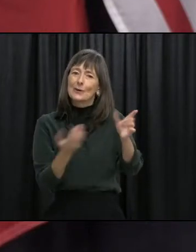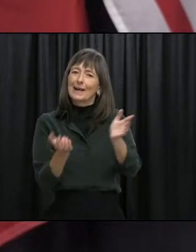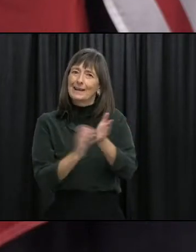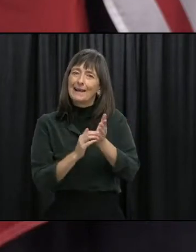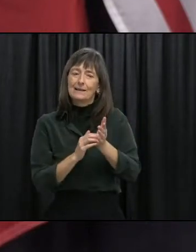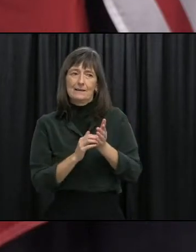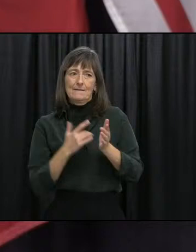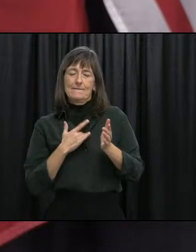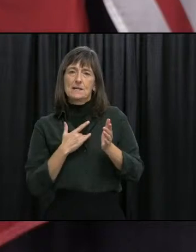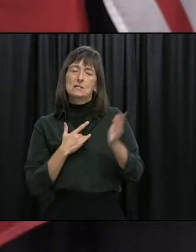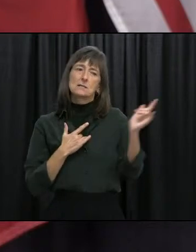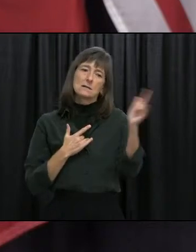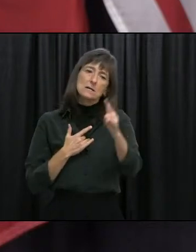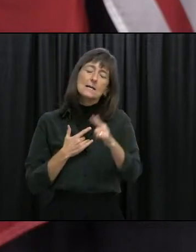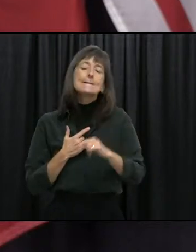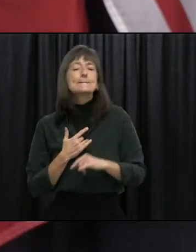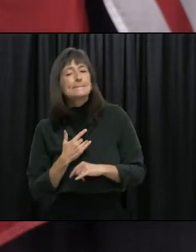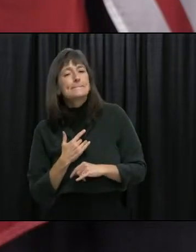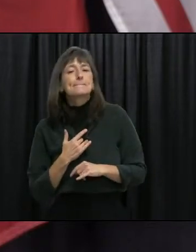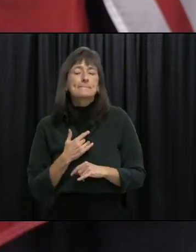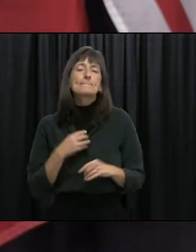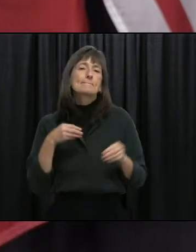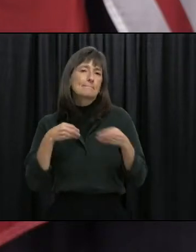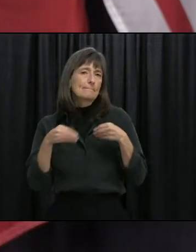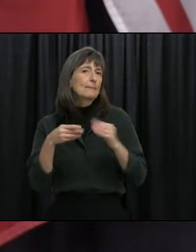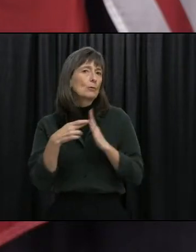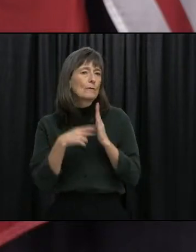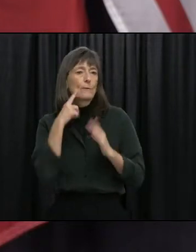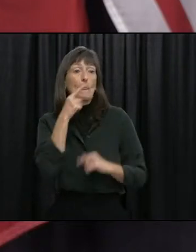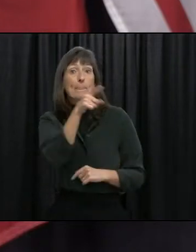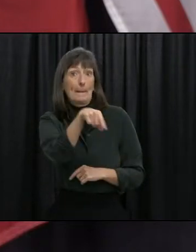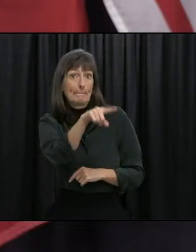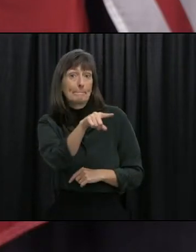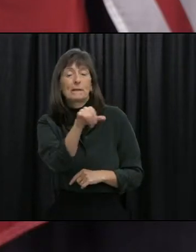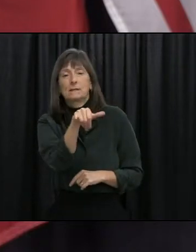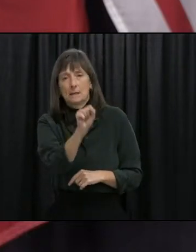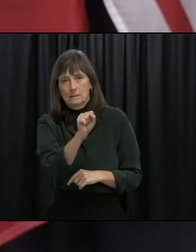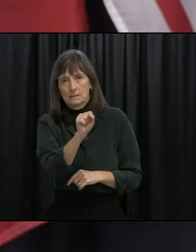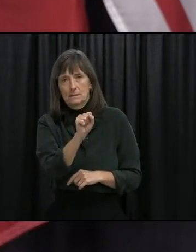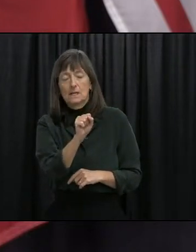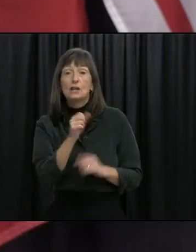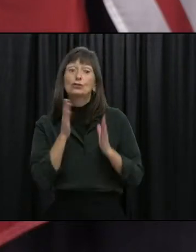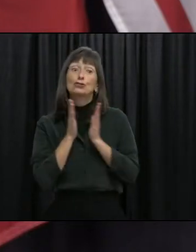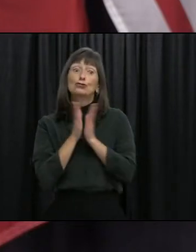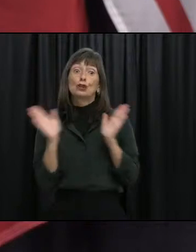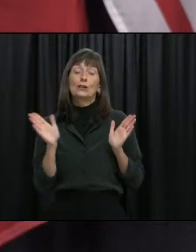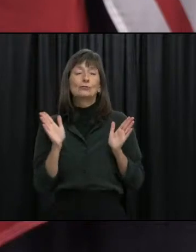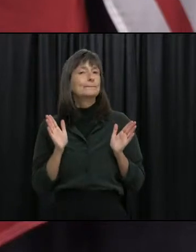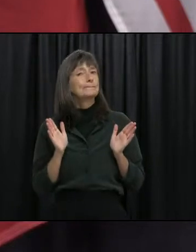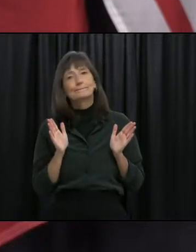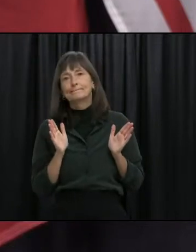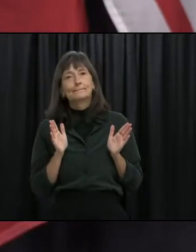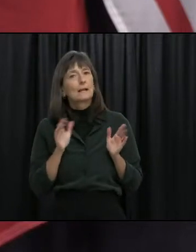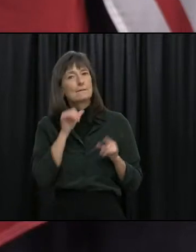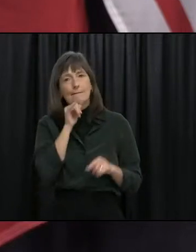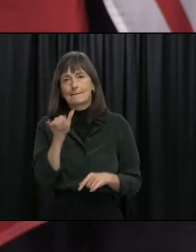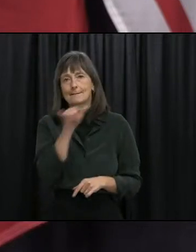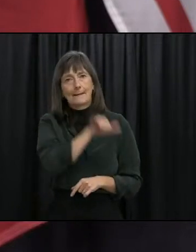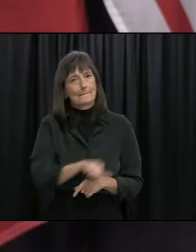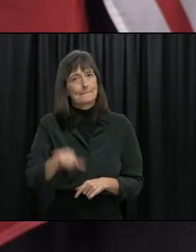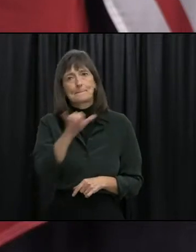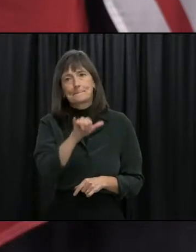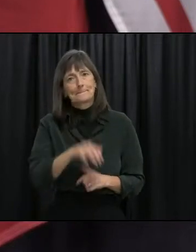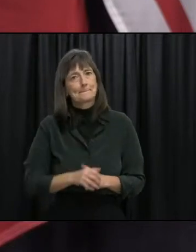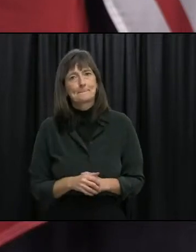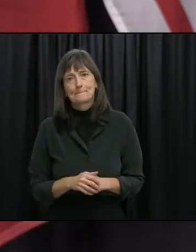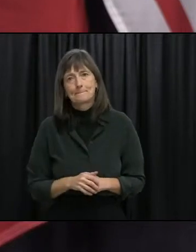factor in looking at how we could change things to make their lives a little less difficult. That does not apply to everybody